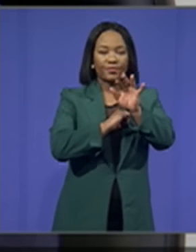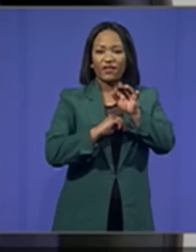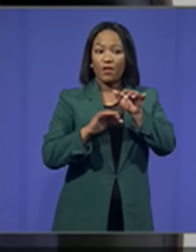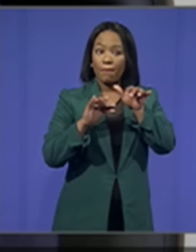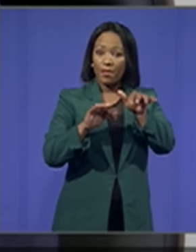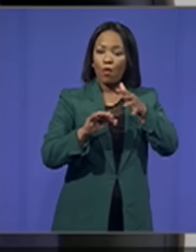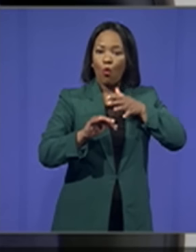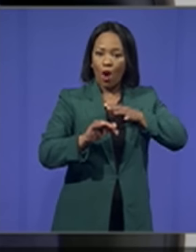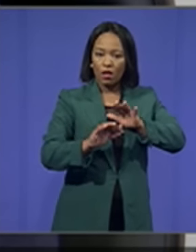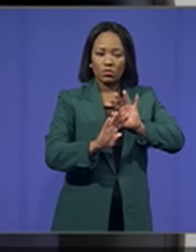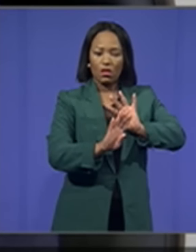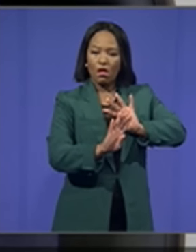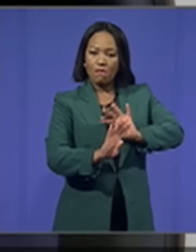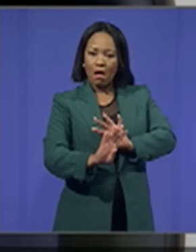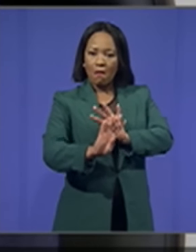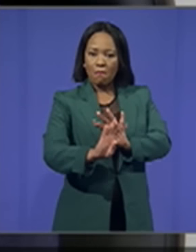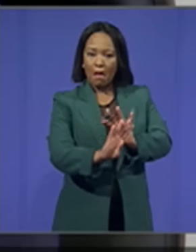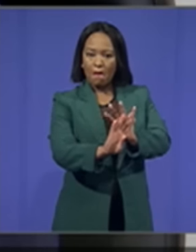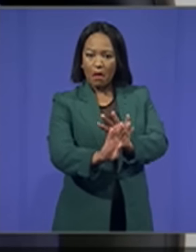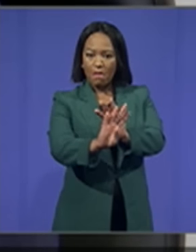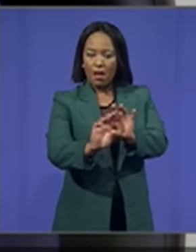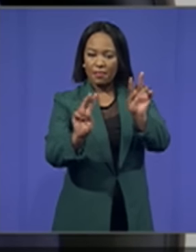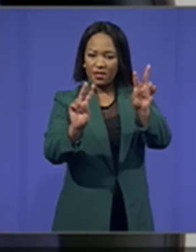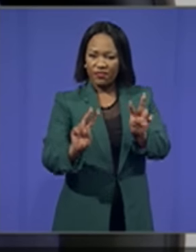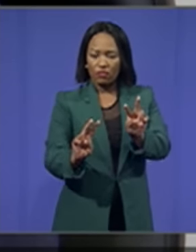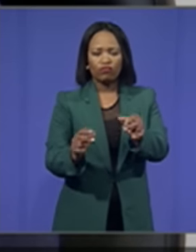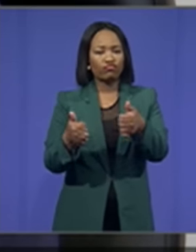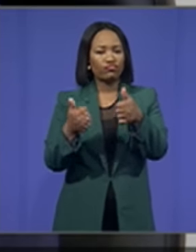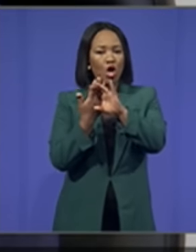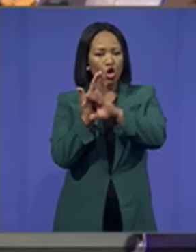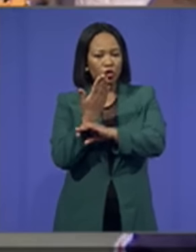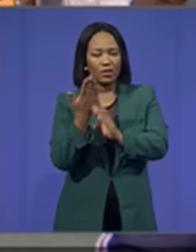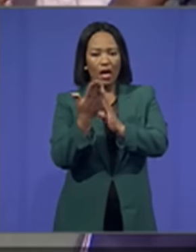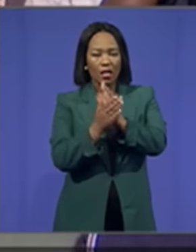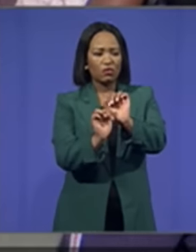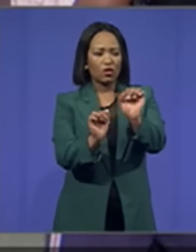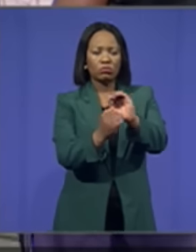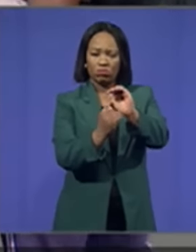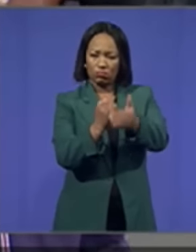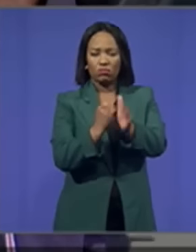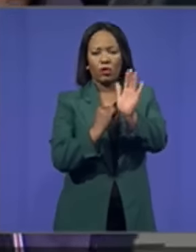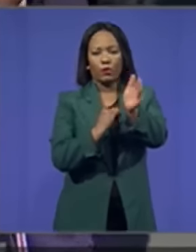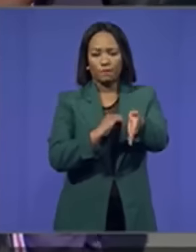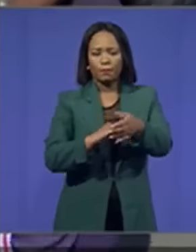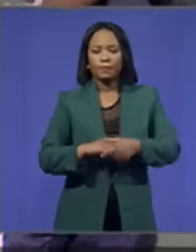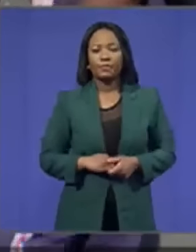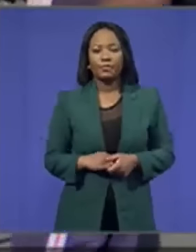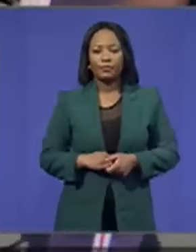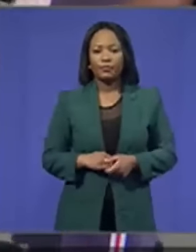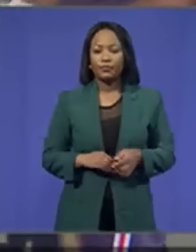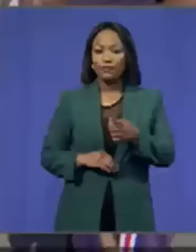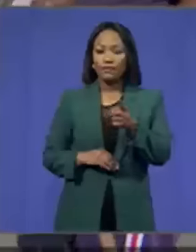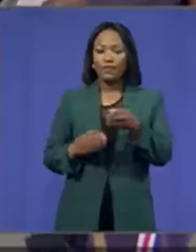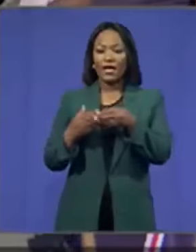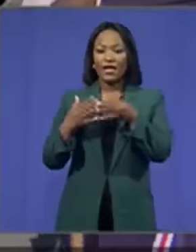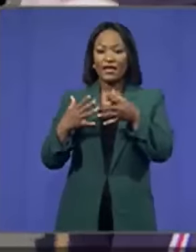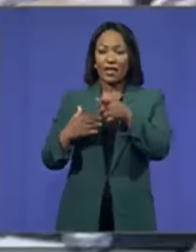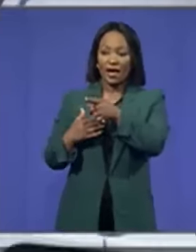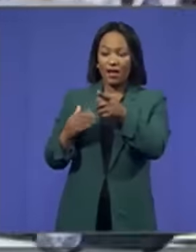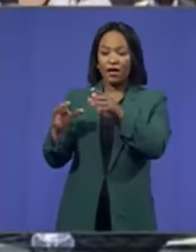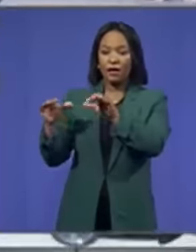peacefully, we assure you that your constitutional right will be protected. Baetapele ba mekgatlo ya baahi